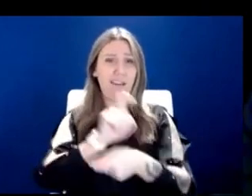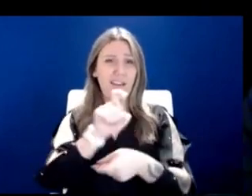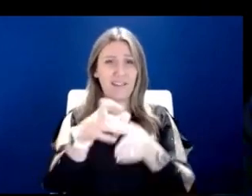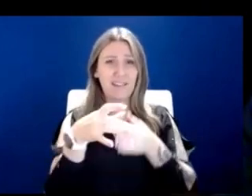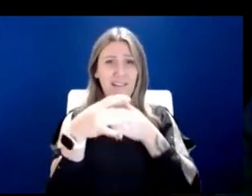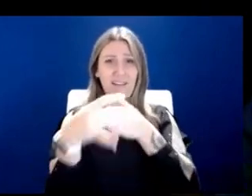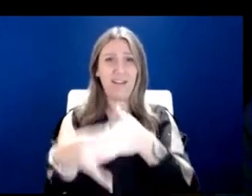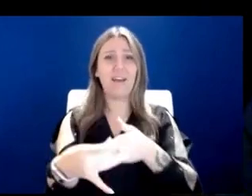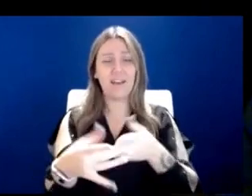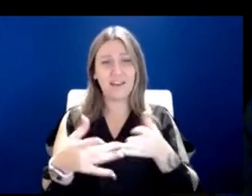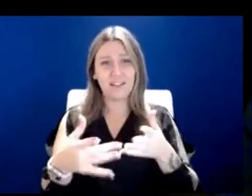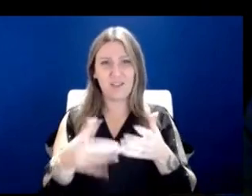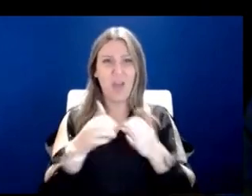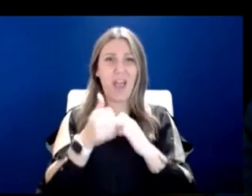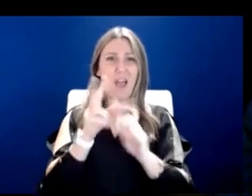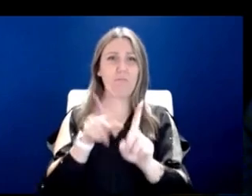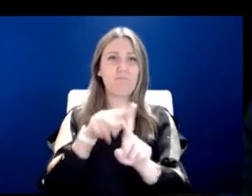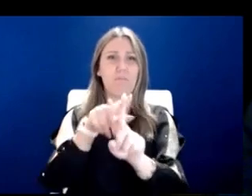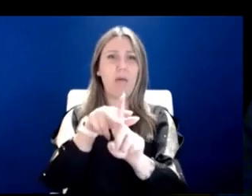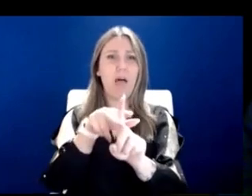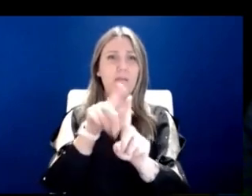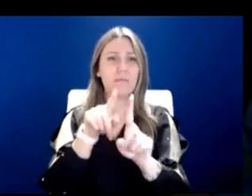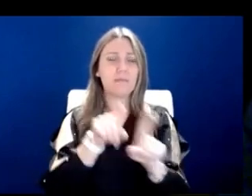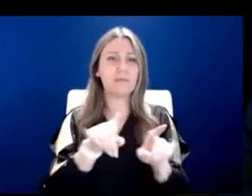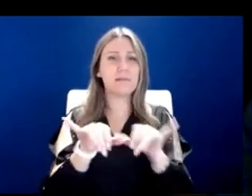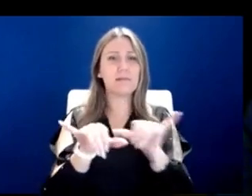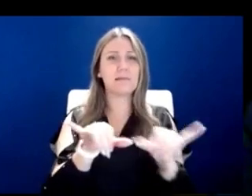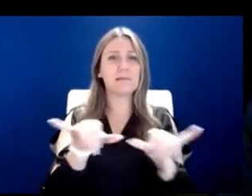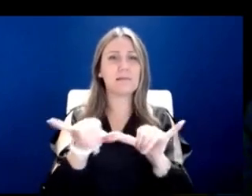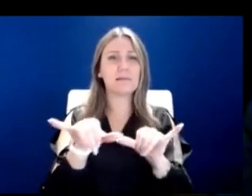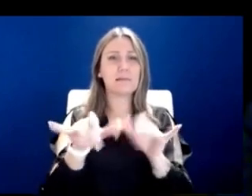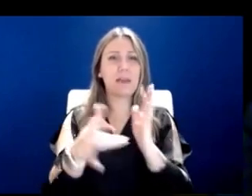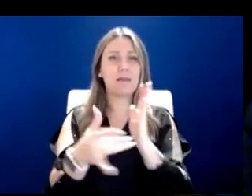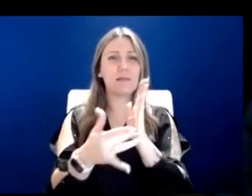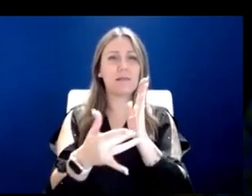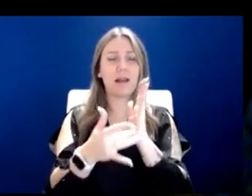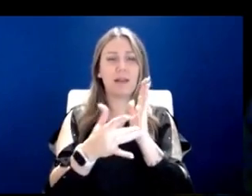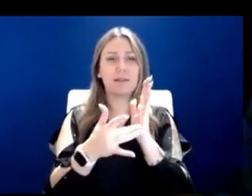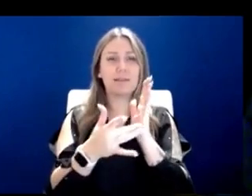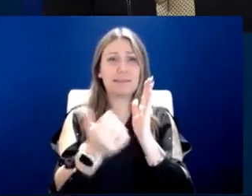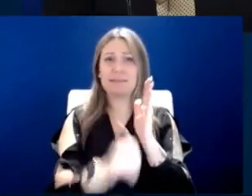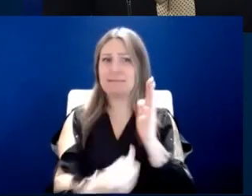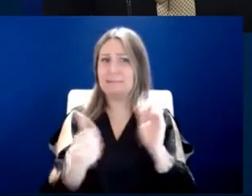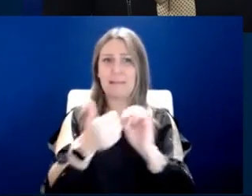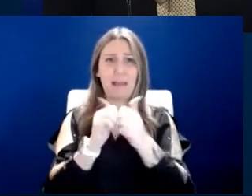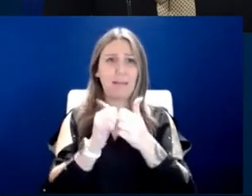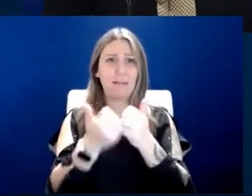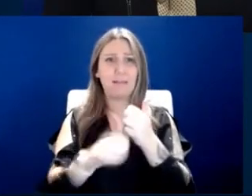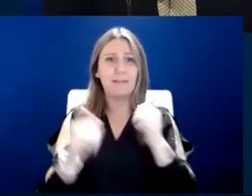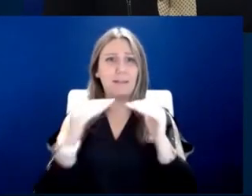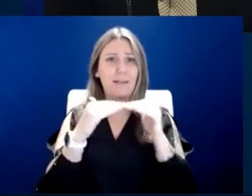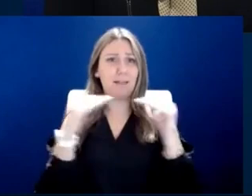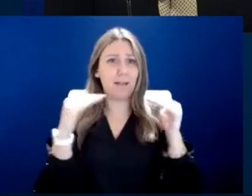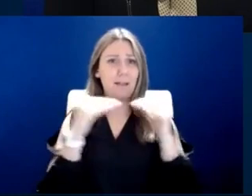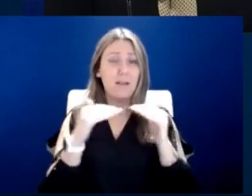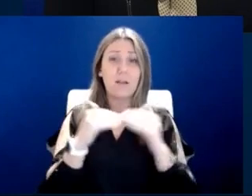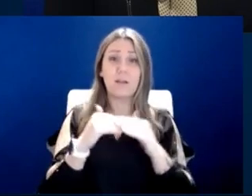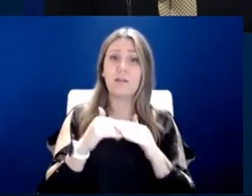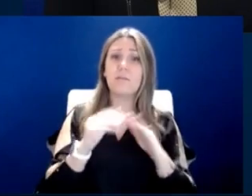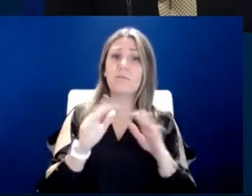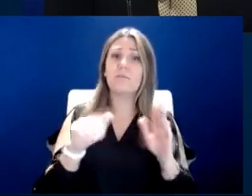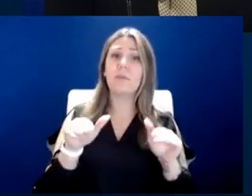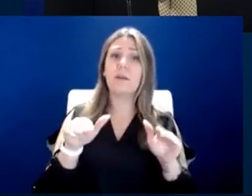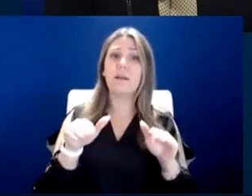of applying those same techniques to help your athlete at any level. Dr. Harrell, you care for our KU